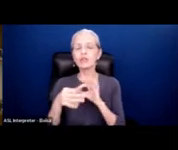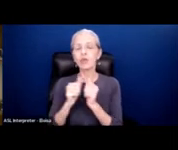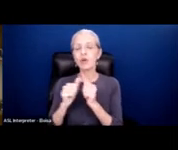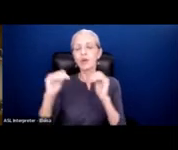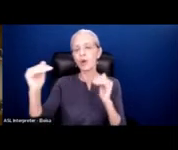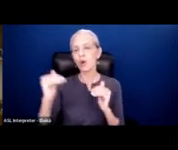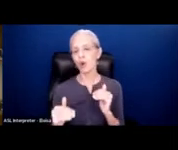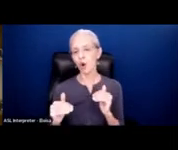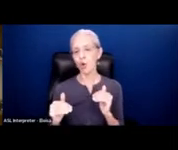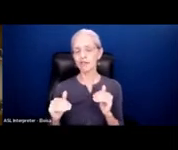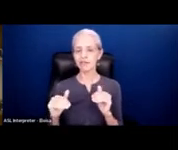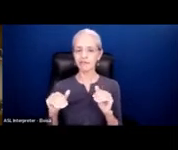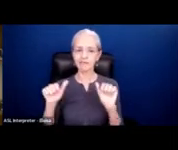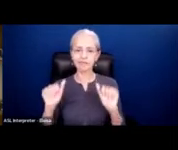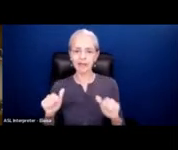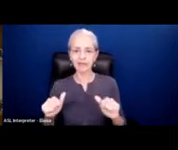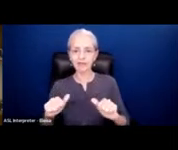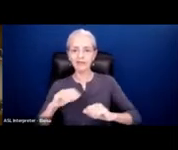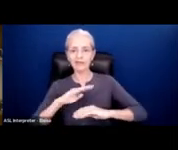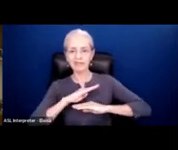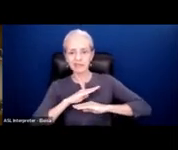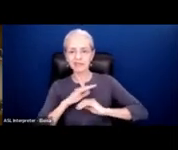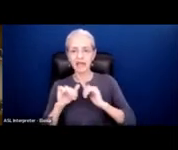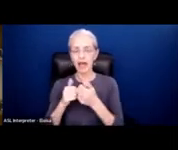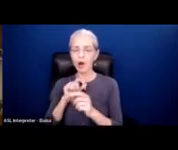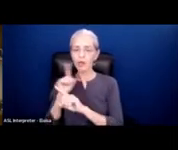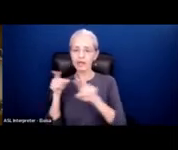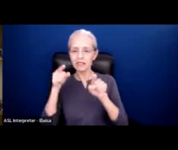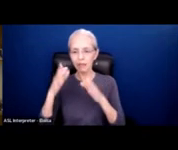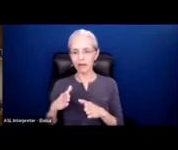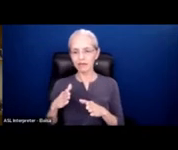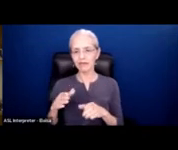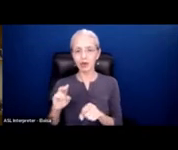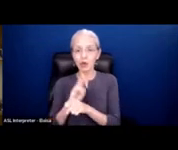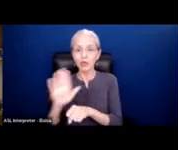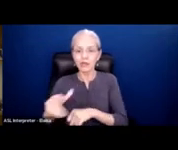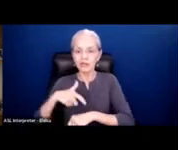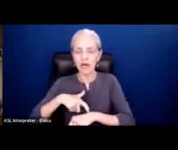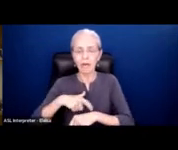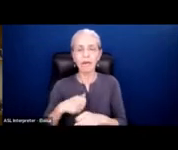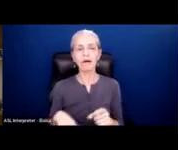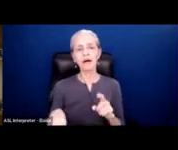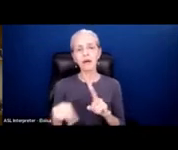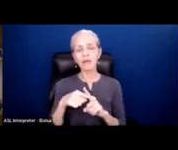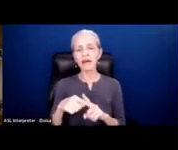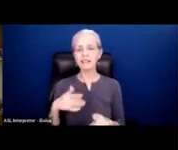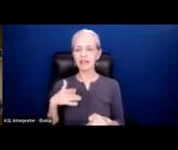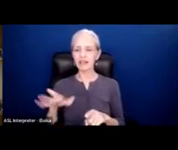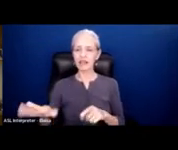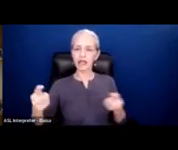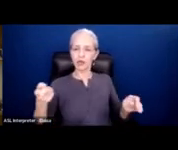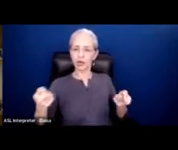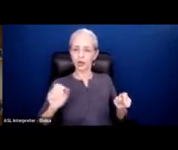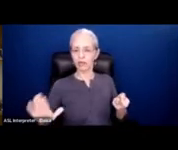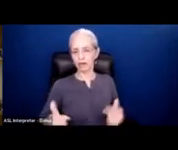both satisfaction with how the respondent spent their time and also feeling in control of their